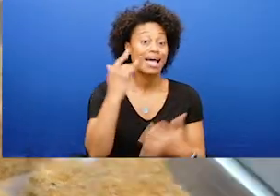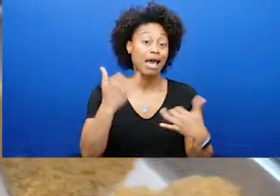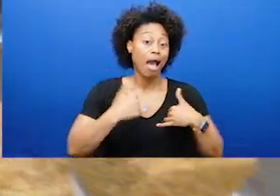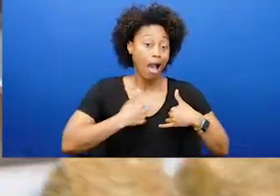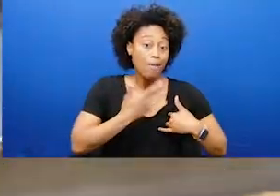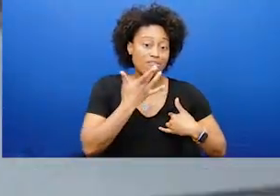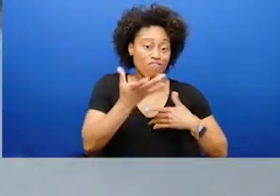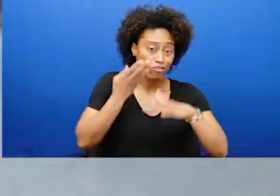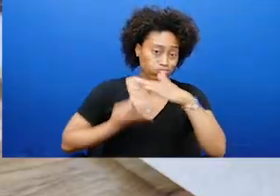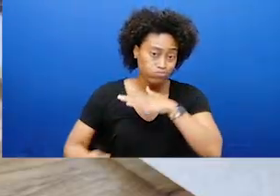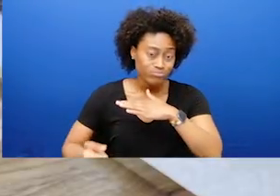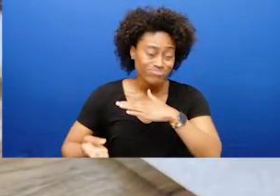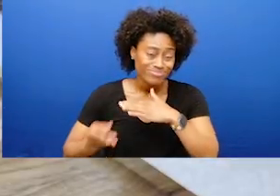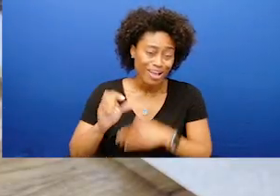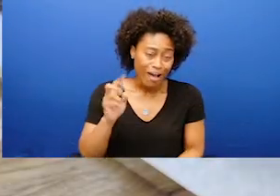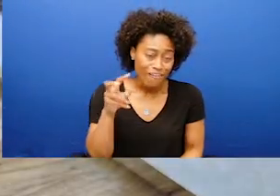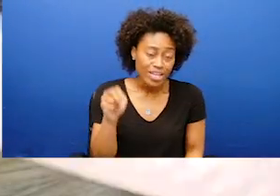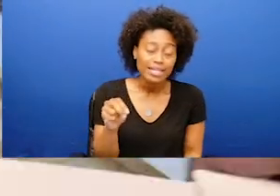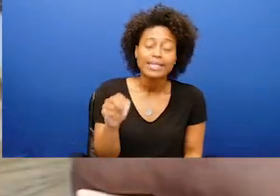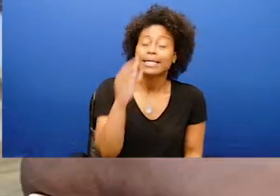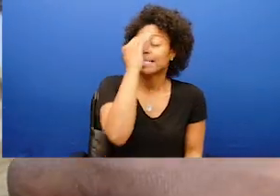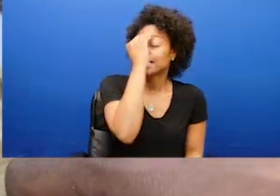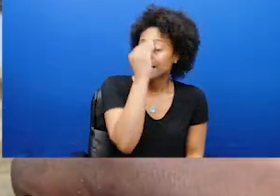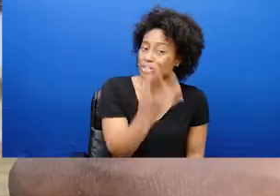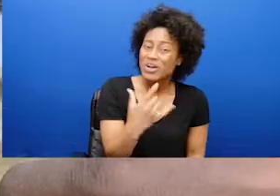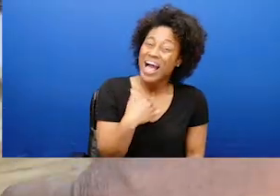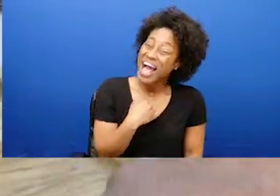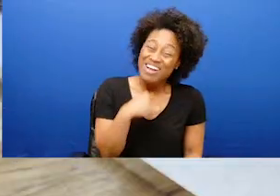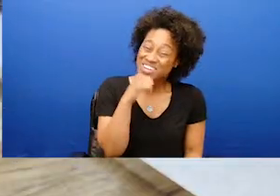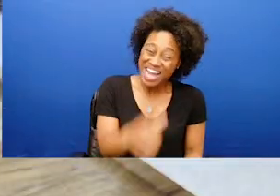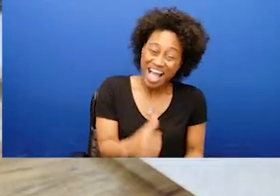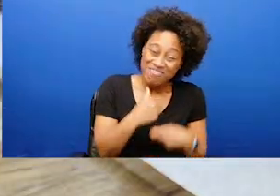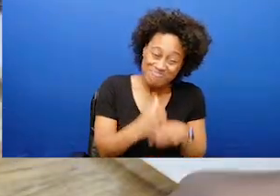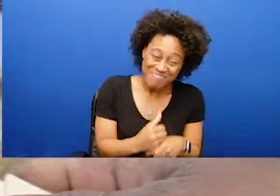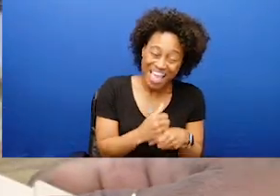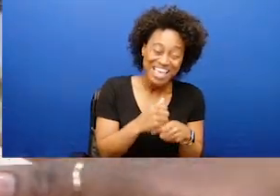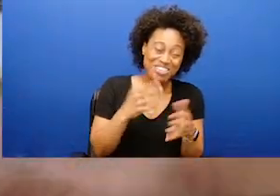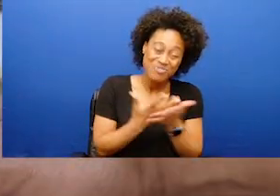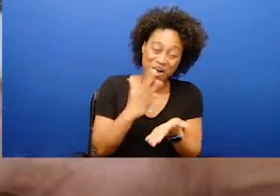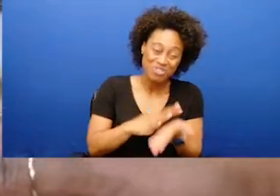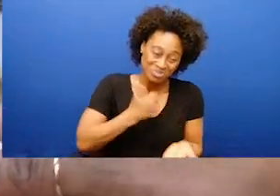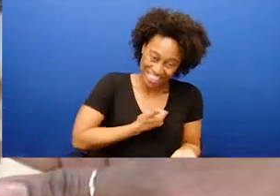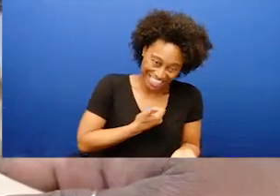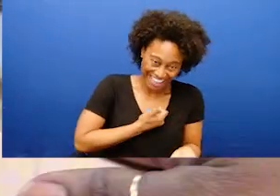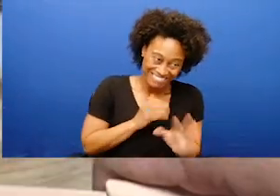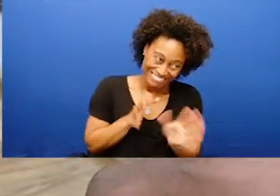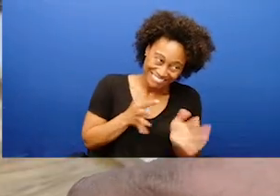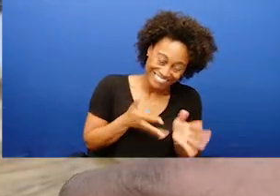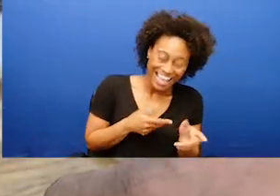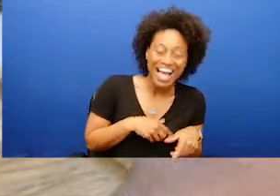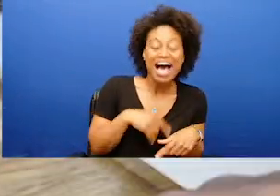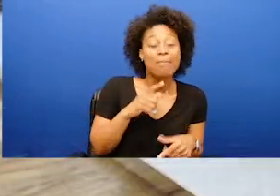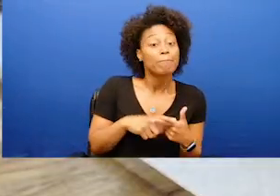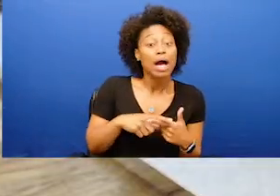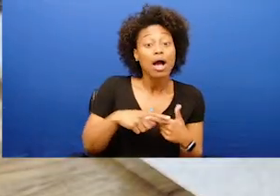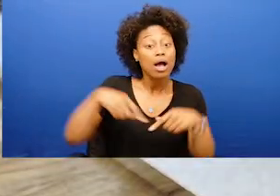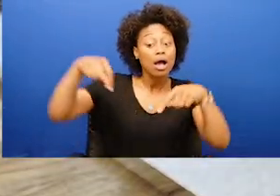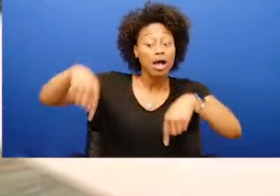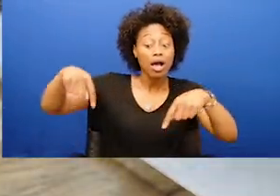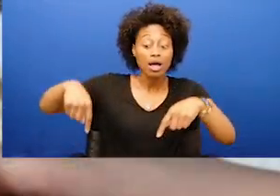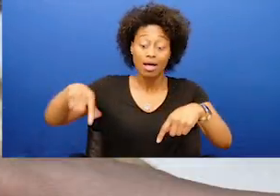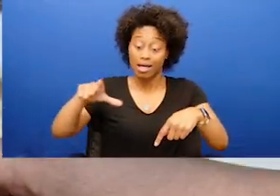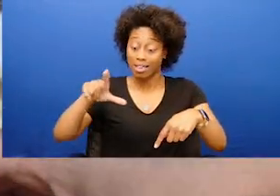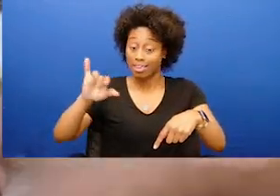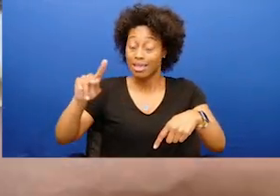These are going to go in the oven. And this recipe is semi-homemade. I did not make the waffles, but in the description below on